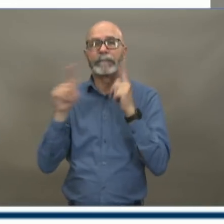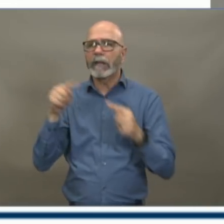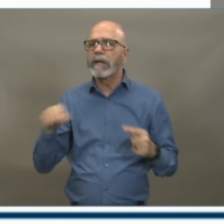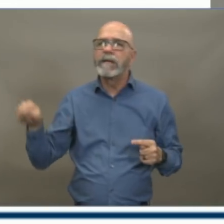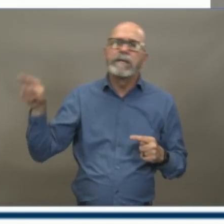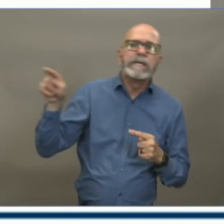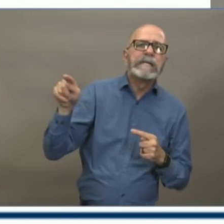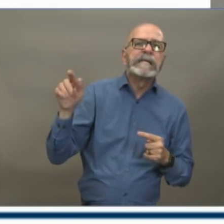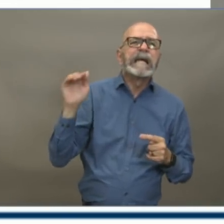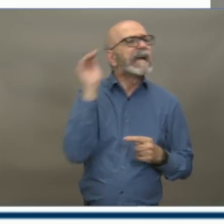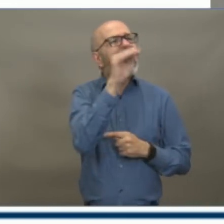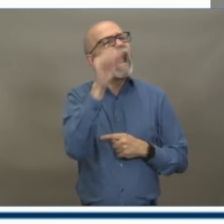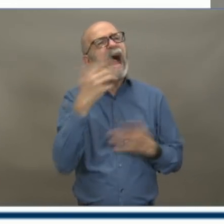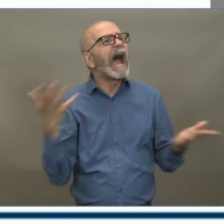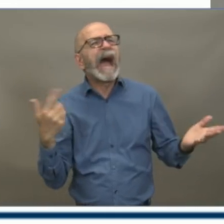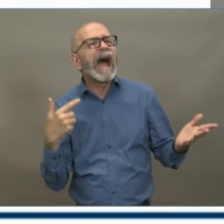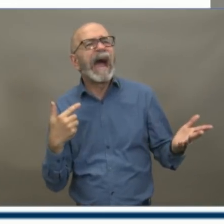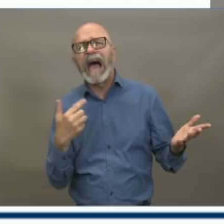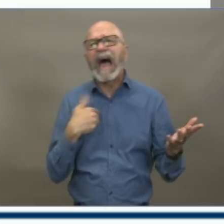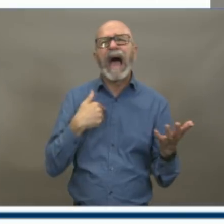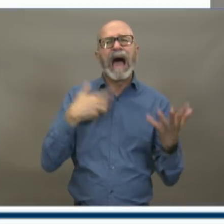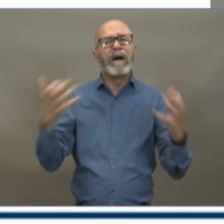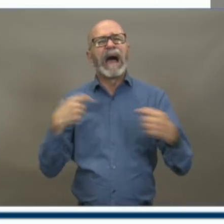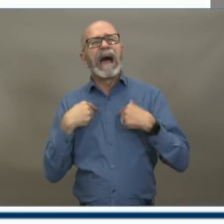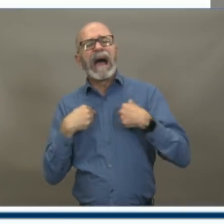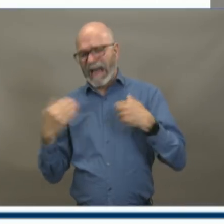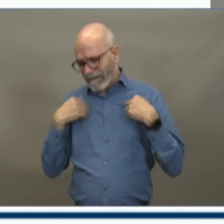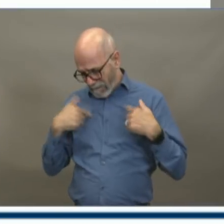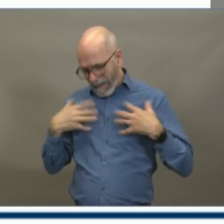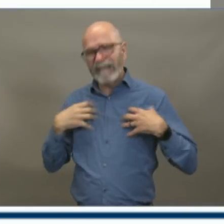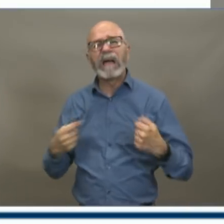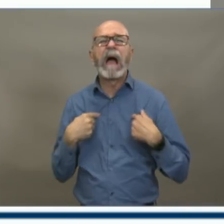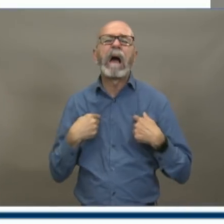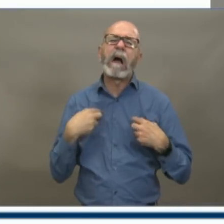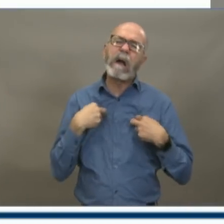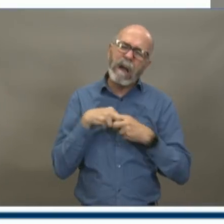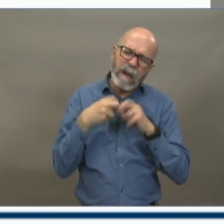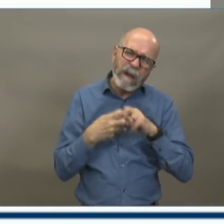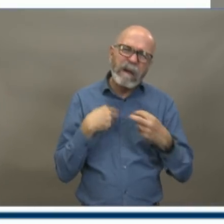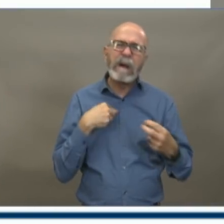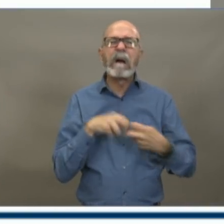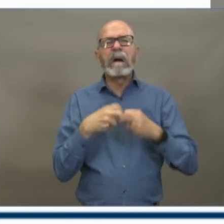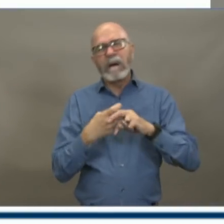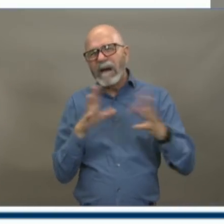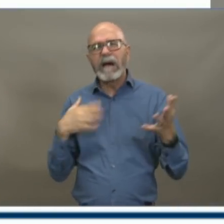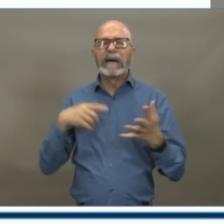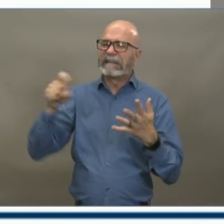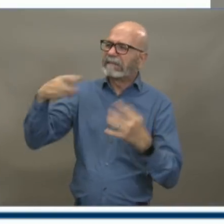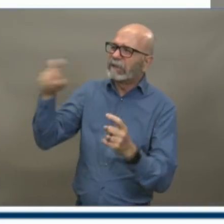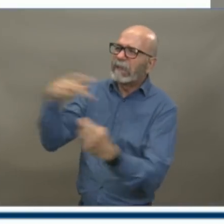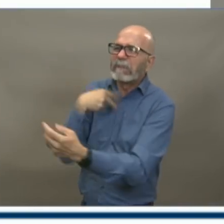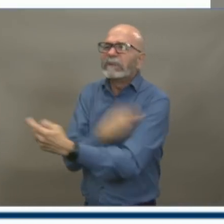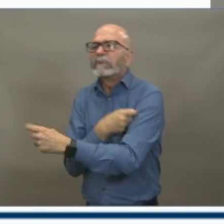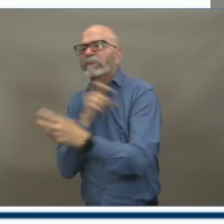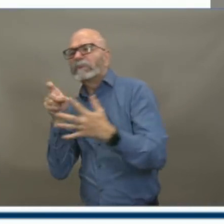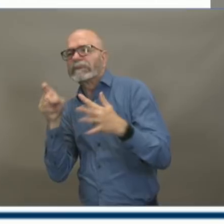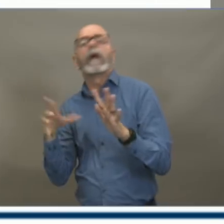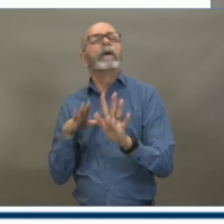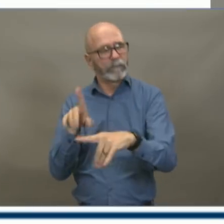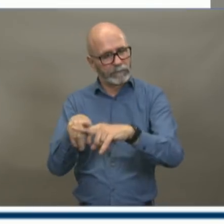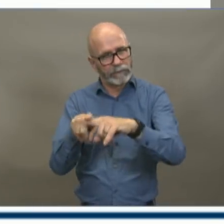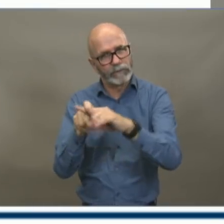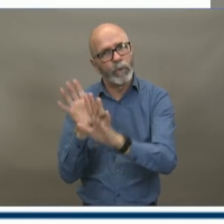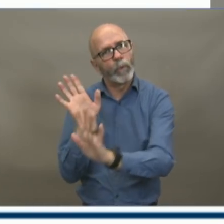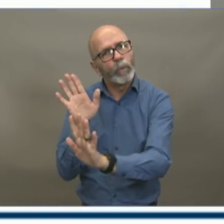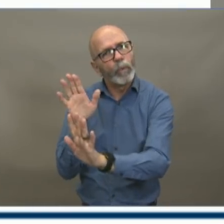employees or members with specific health conditions to be a priority to receive vaccine. But I want to be clear that